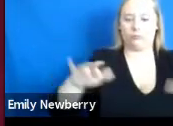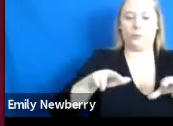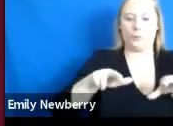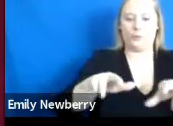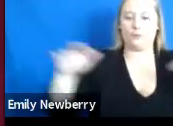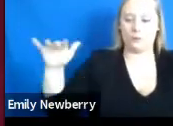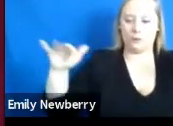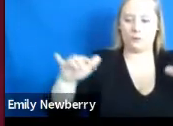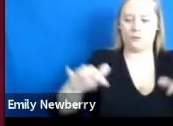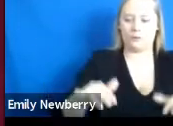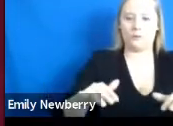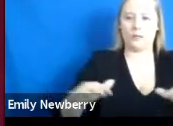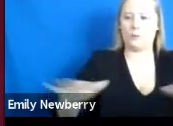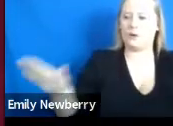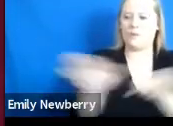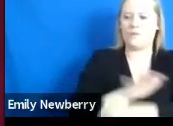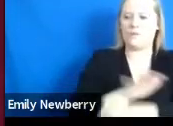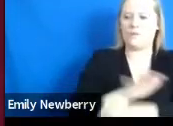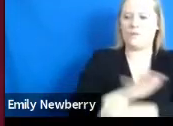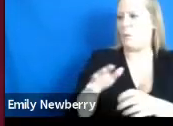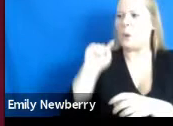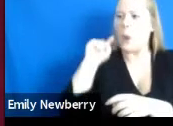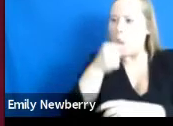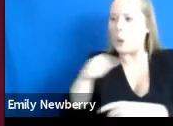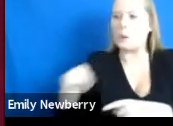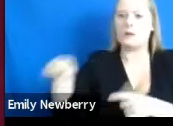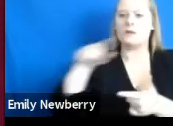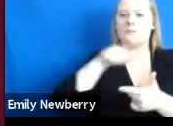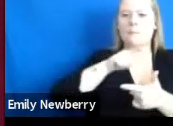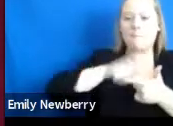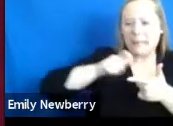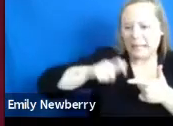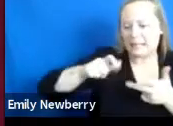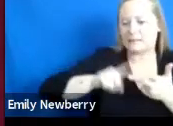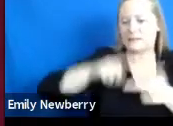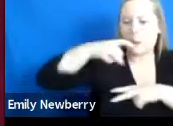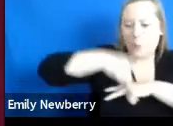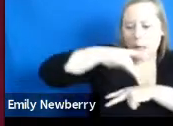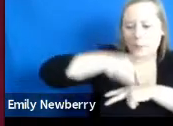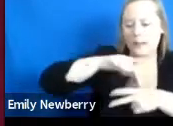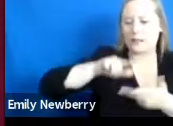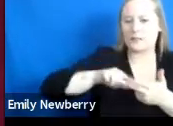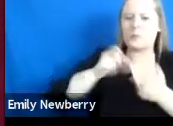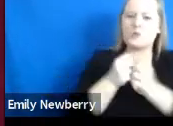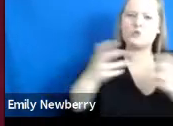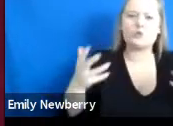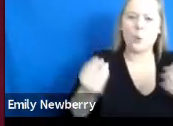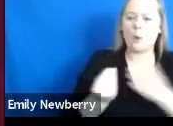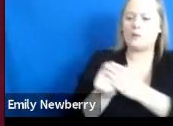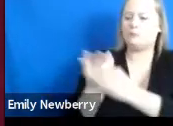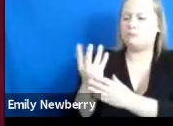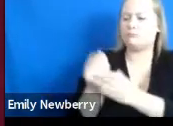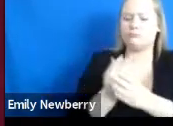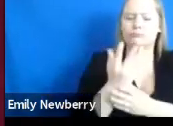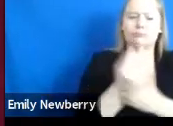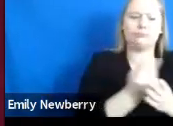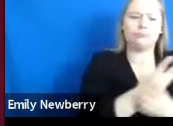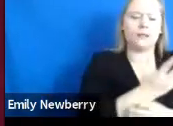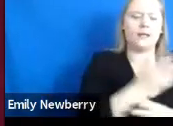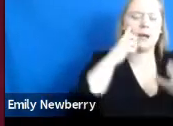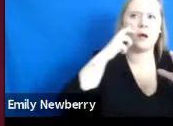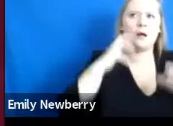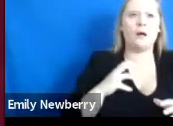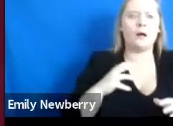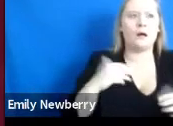with cornfields, with squash fields, beans, watermelon. There was so much growing here, and they marveled that